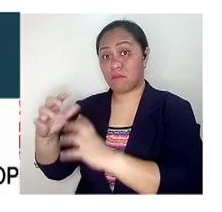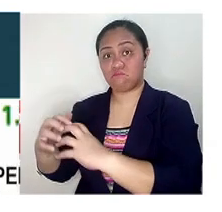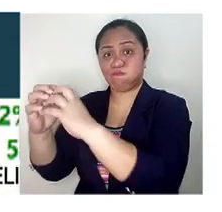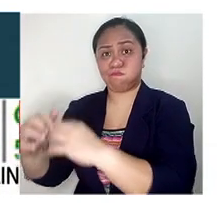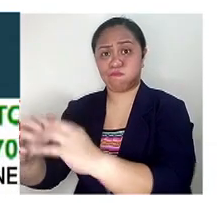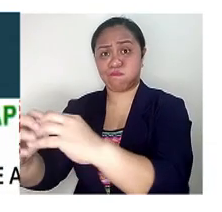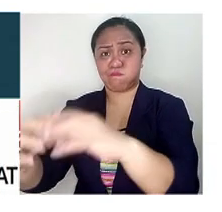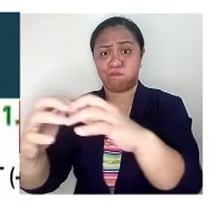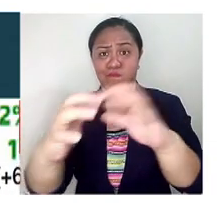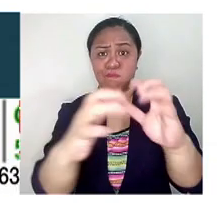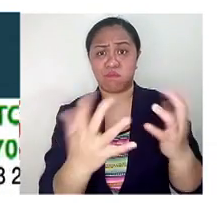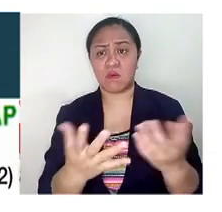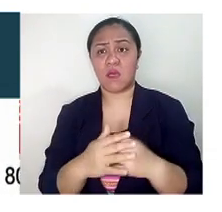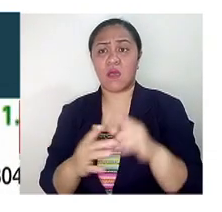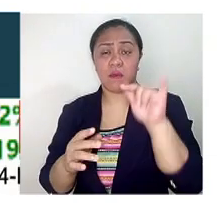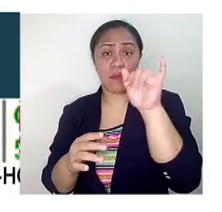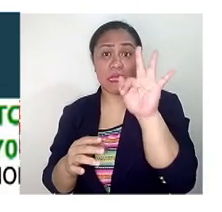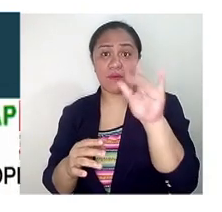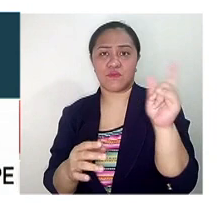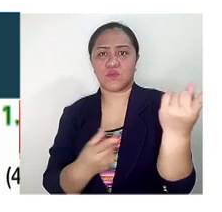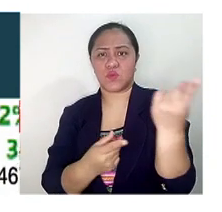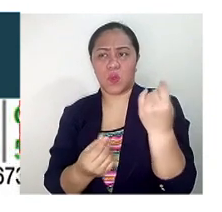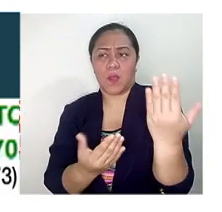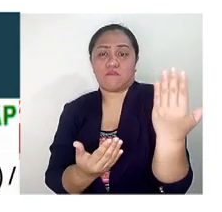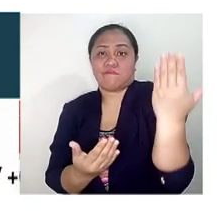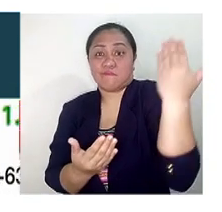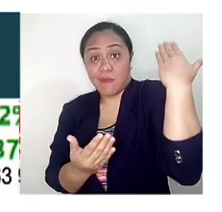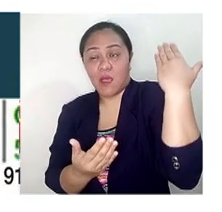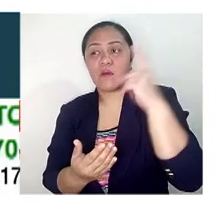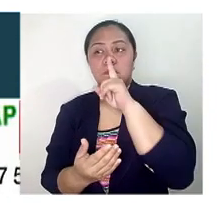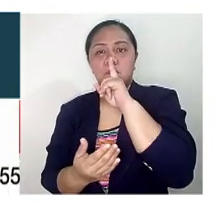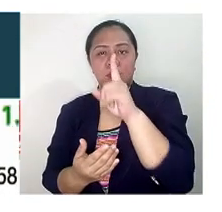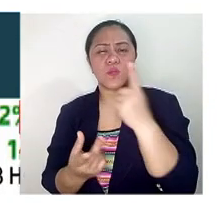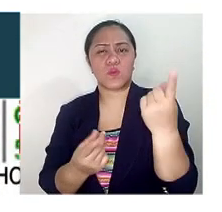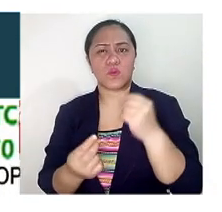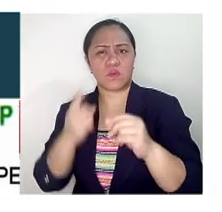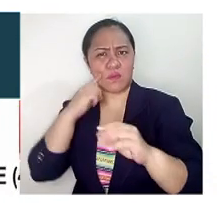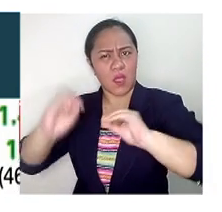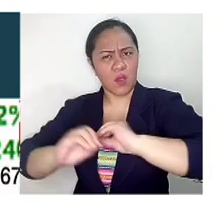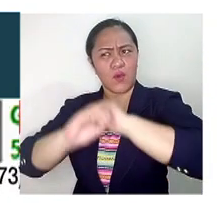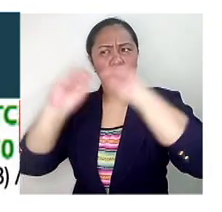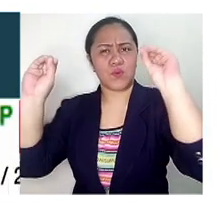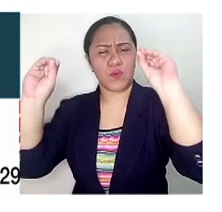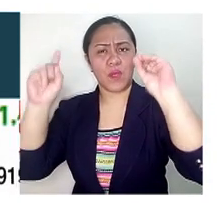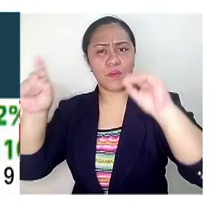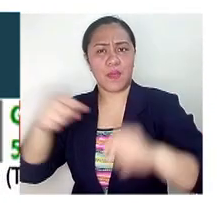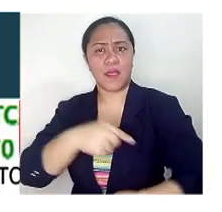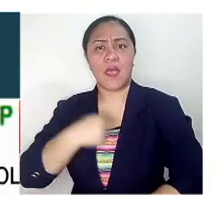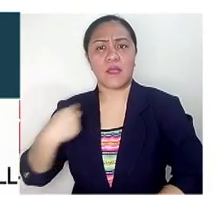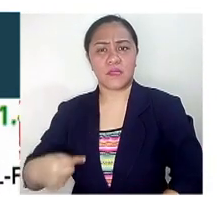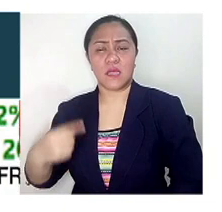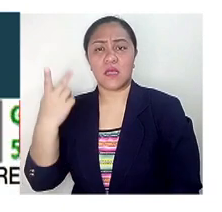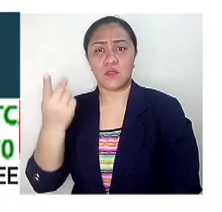done, especially now that it's very obvious China's actions all point to one